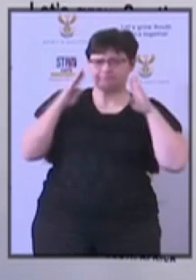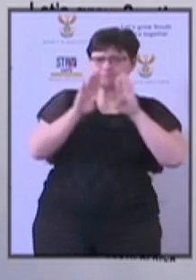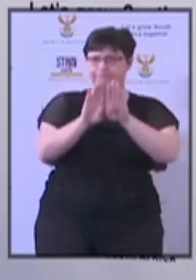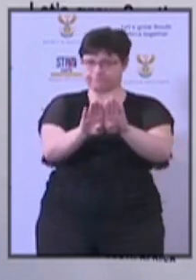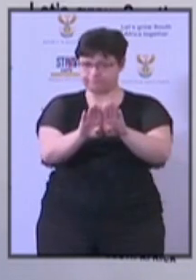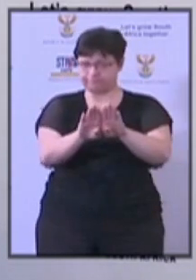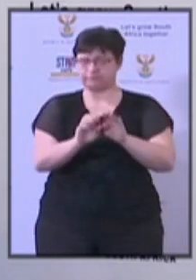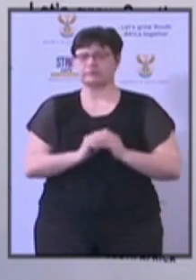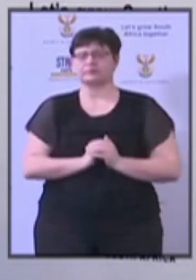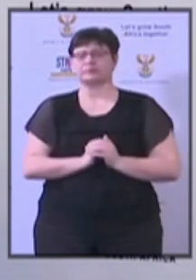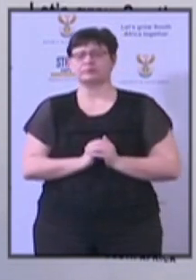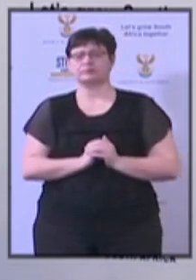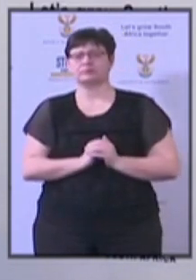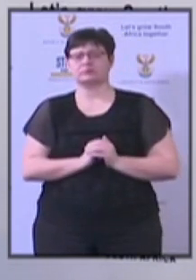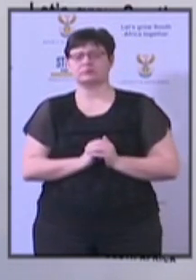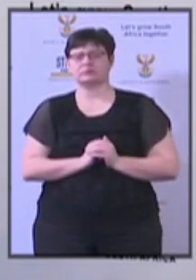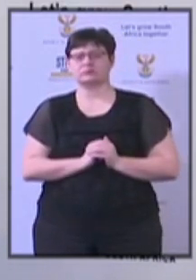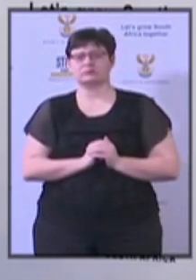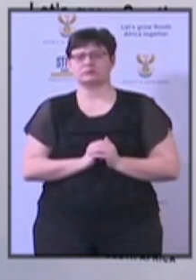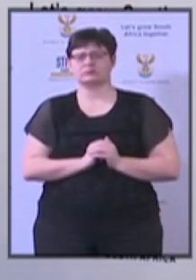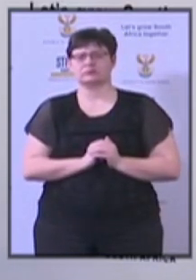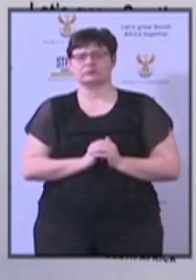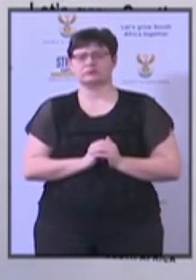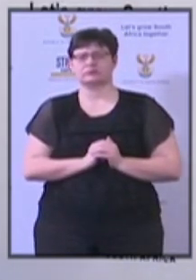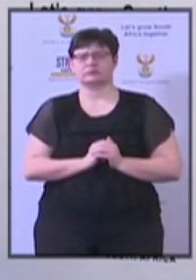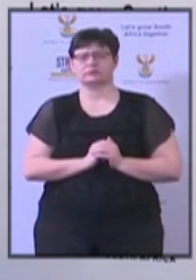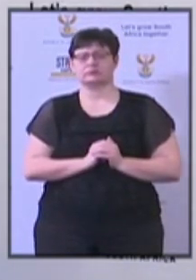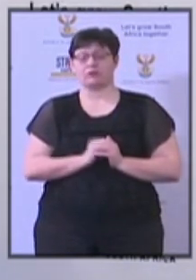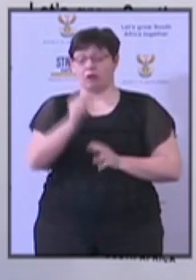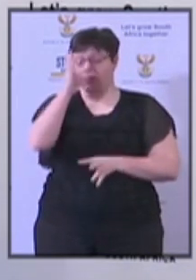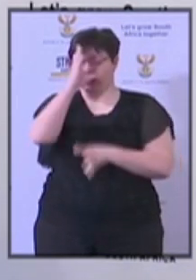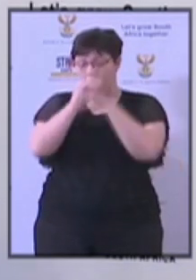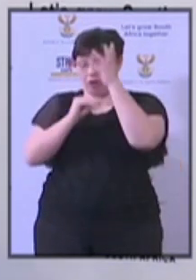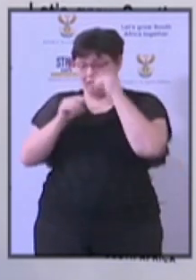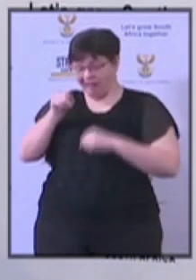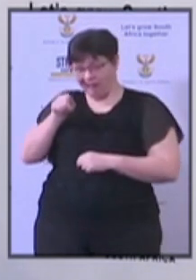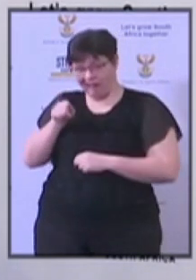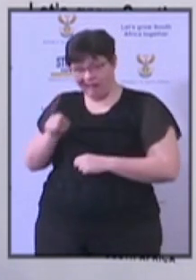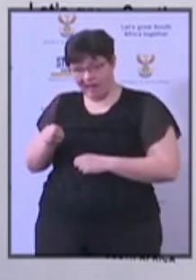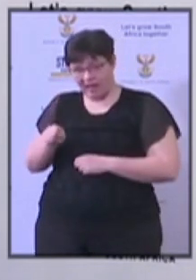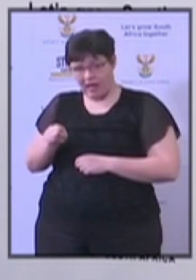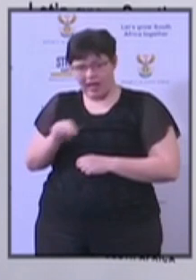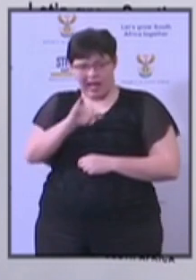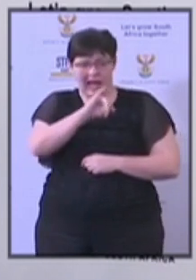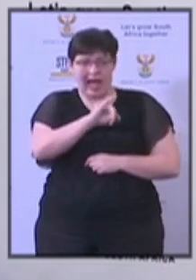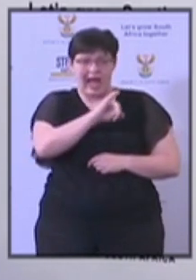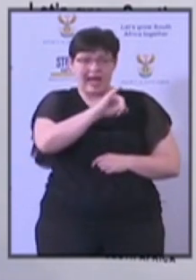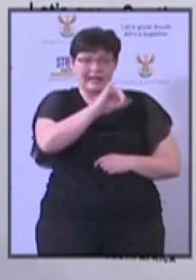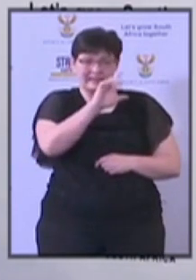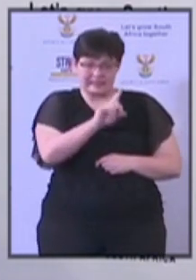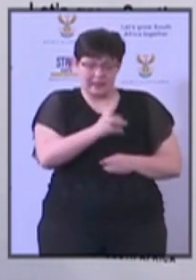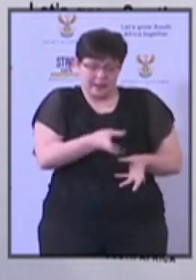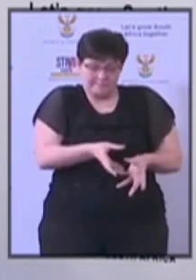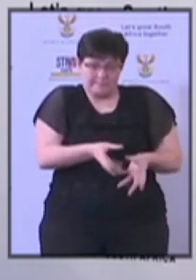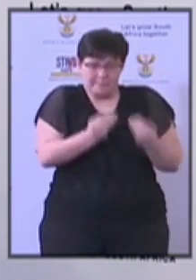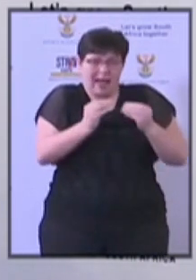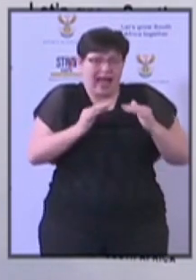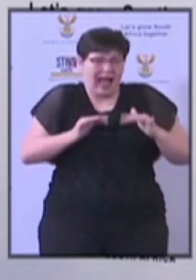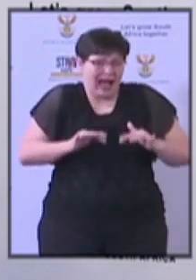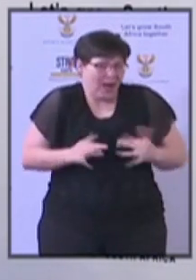look at ways of making sure that learners receive their identity documents in a safe